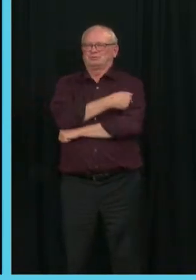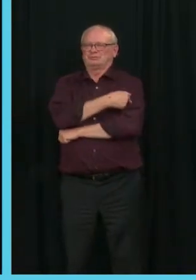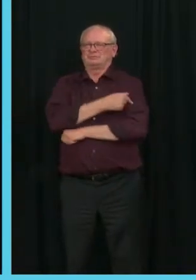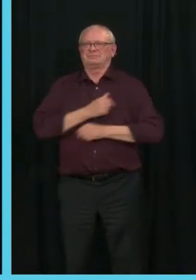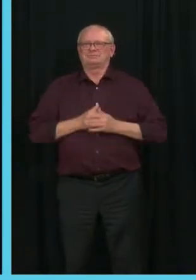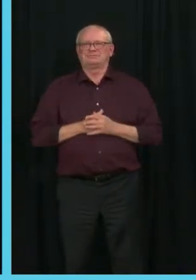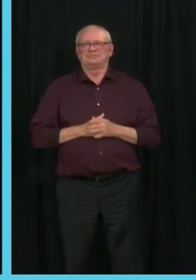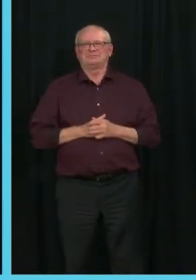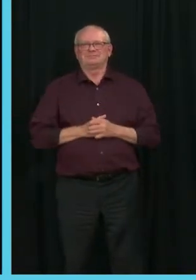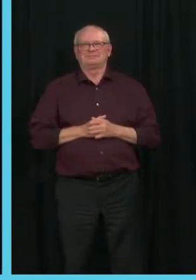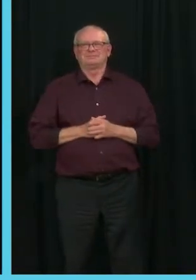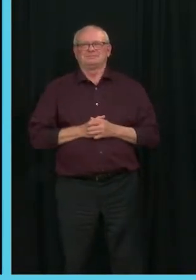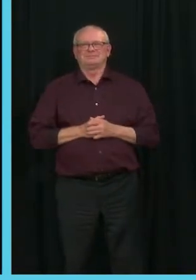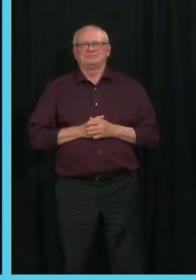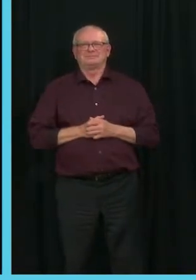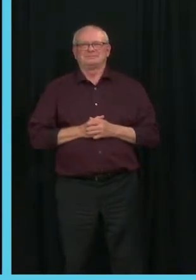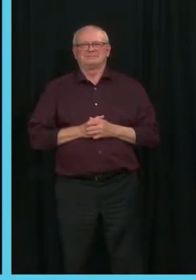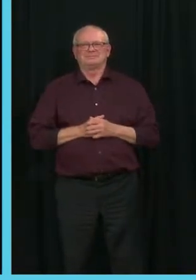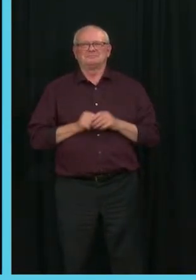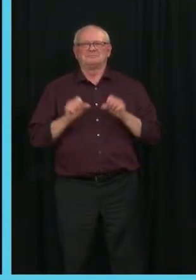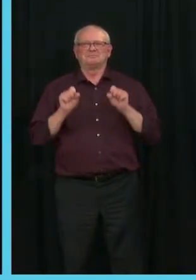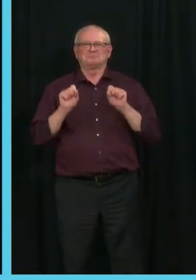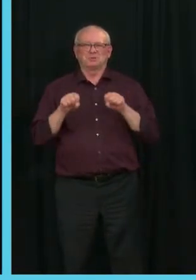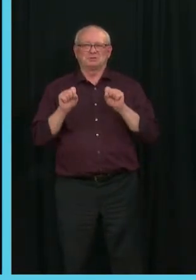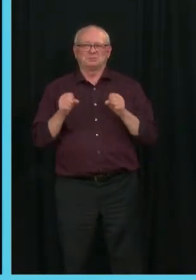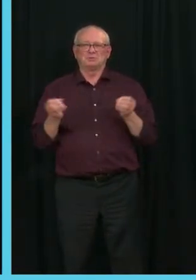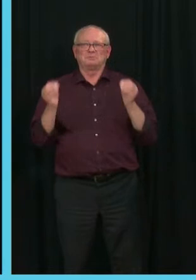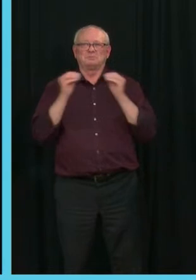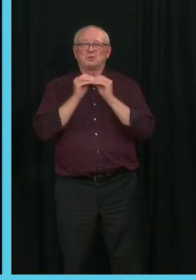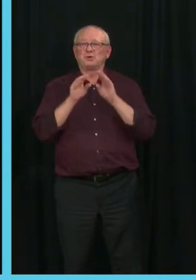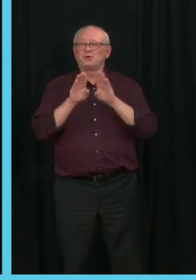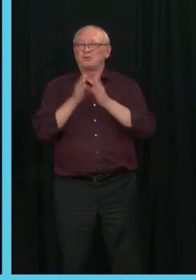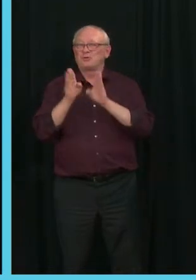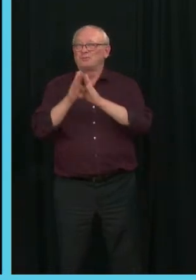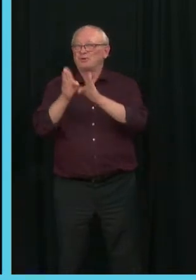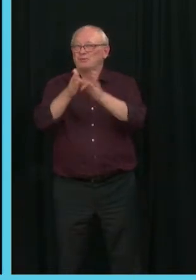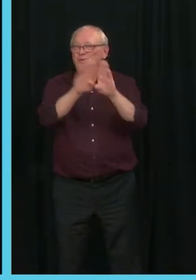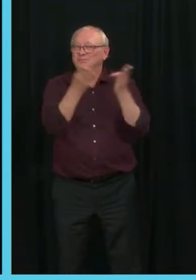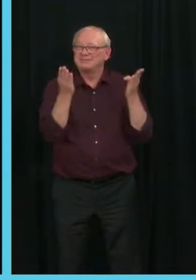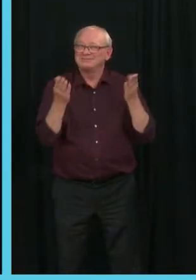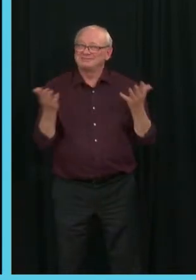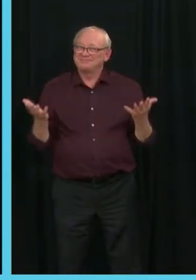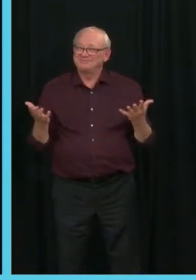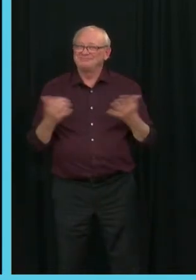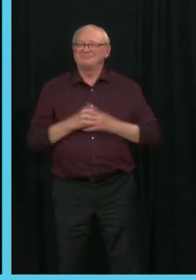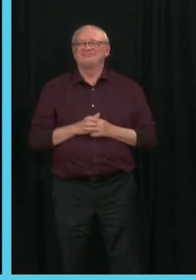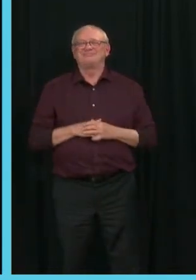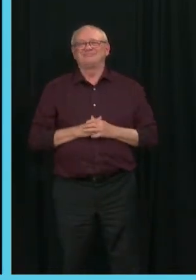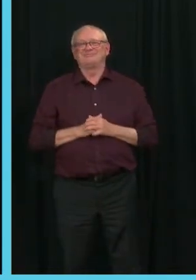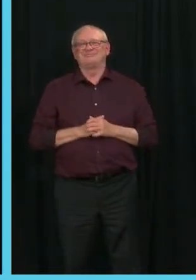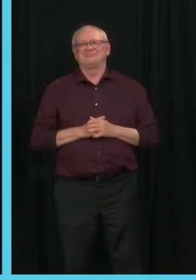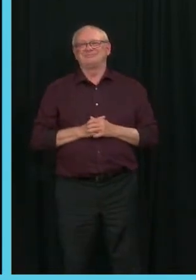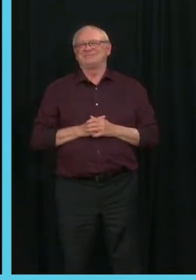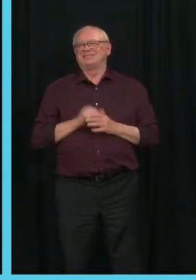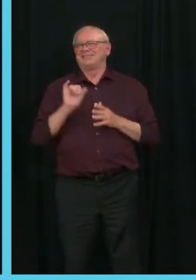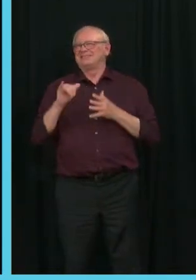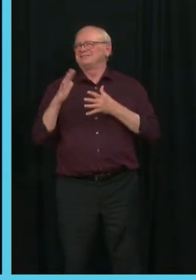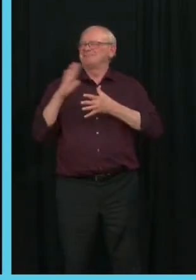forward into the kinds of activities that we've all missed. And again, that's the primary and